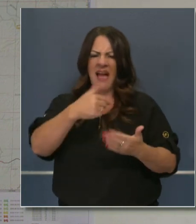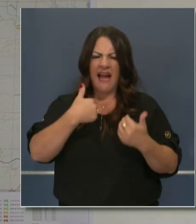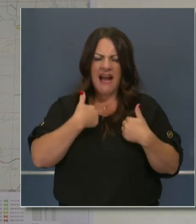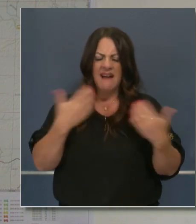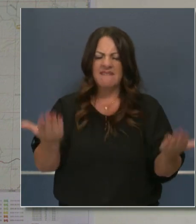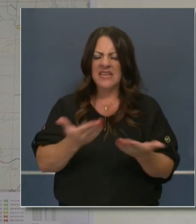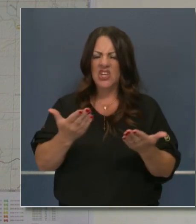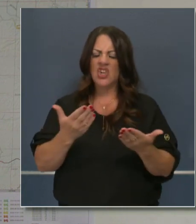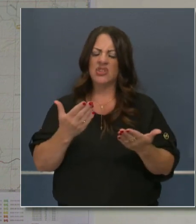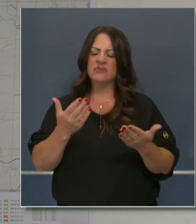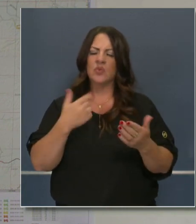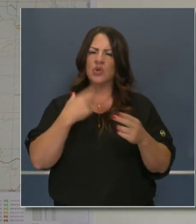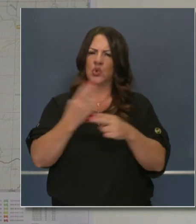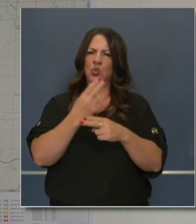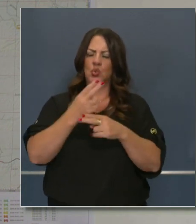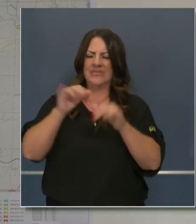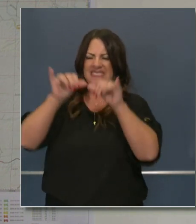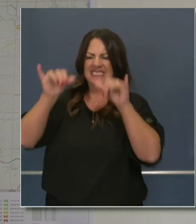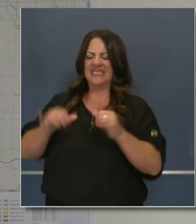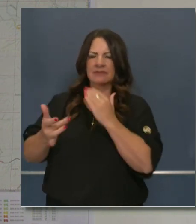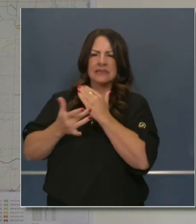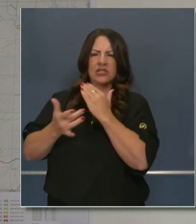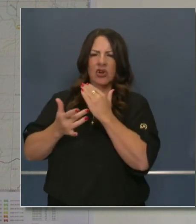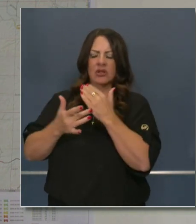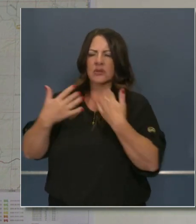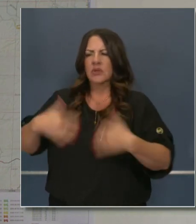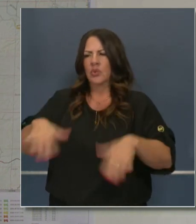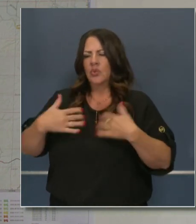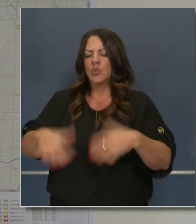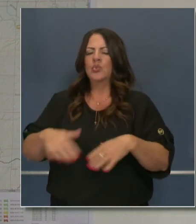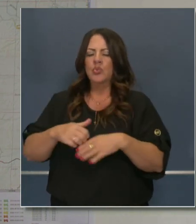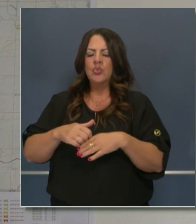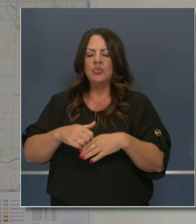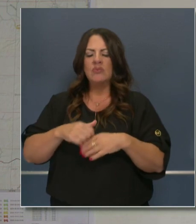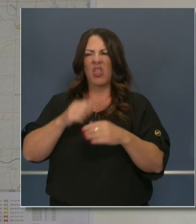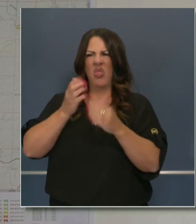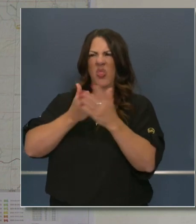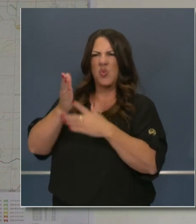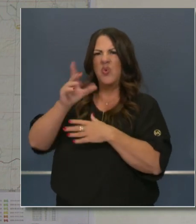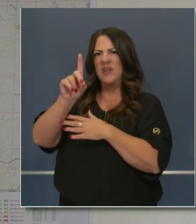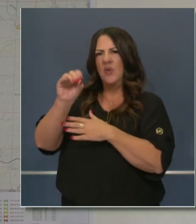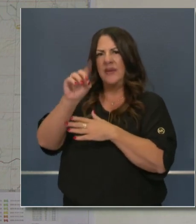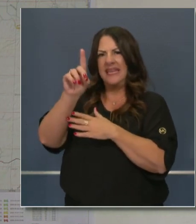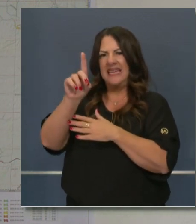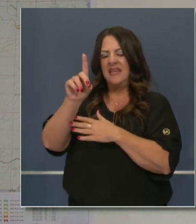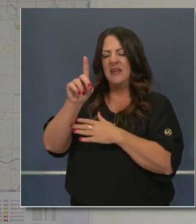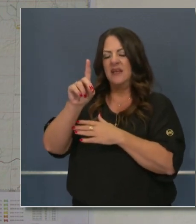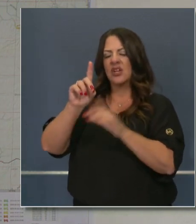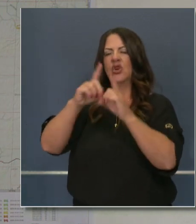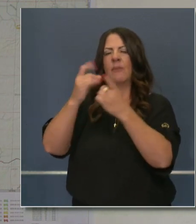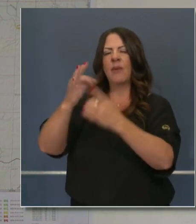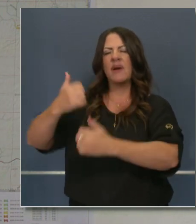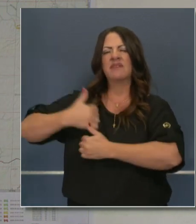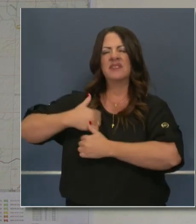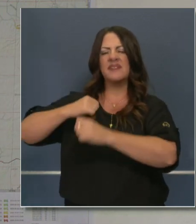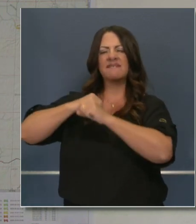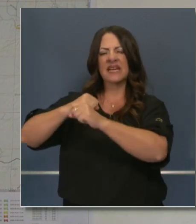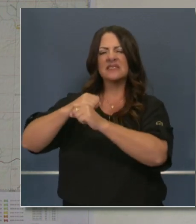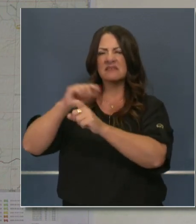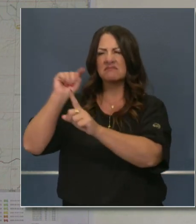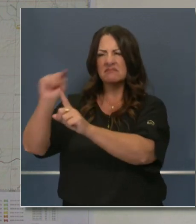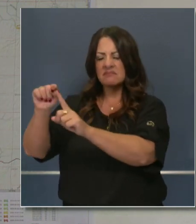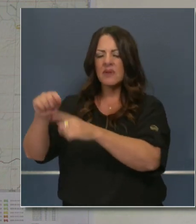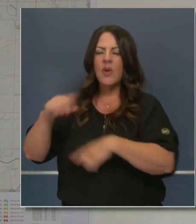new artificial intelligence system that we're working with the Department of Defense to very rapidly ascertain where the fire was, where the